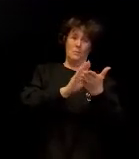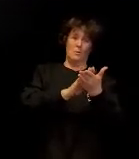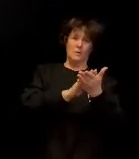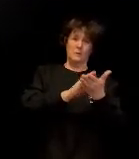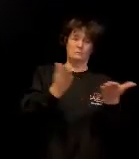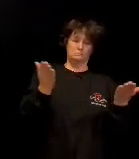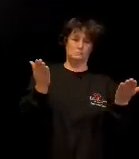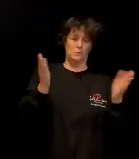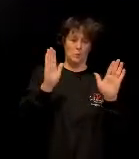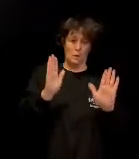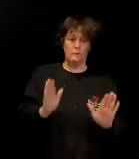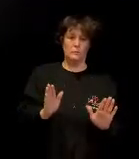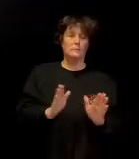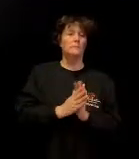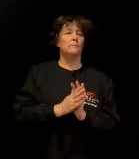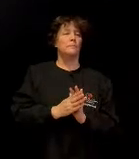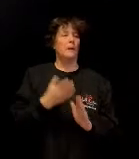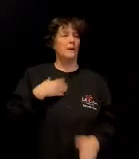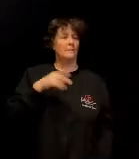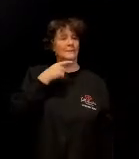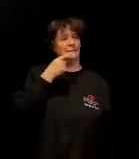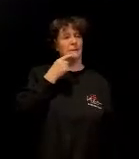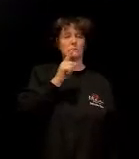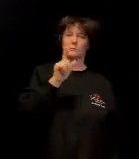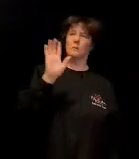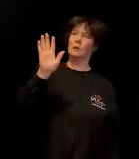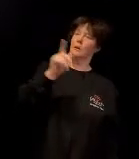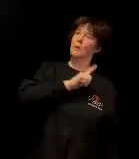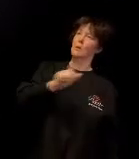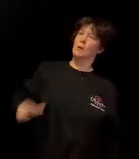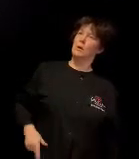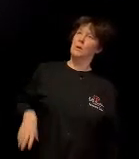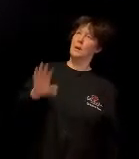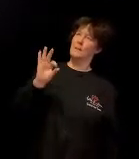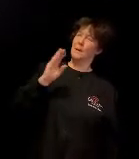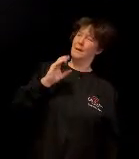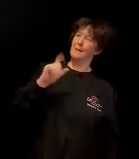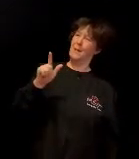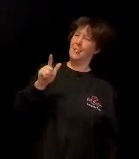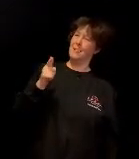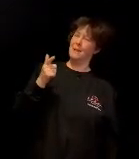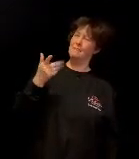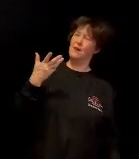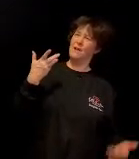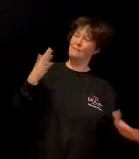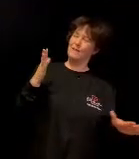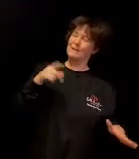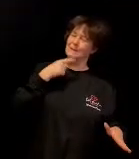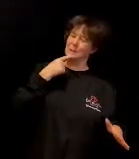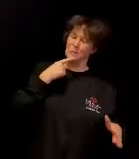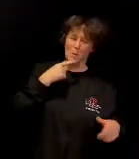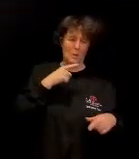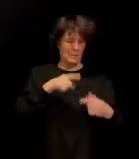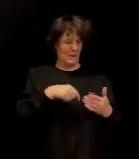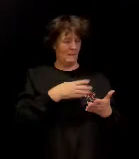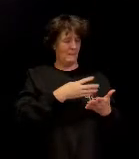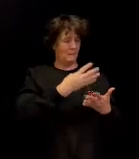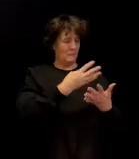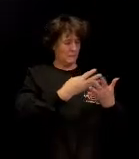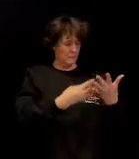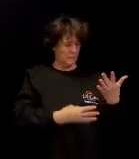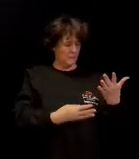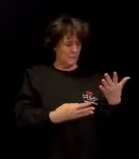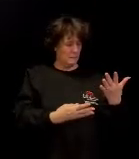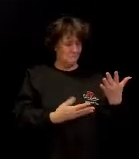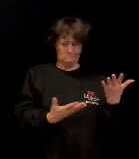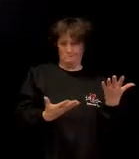you for that. But I said, Lord, I said, Pastor Paul's pretty much covered the gamut of that the past several